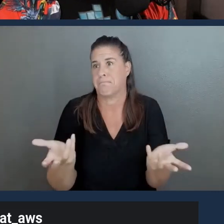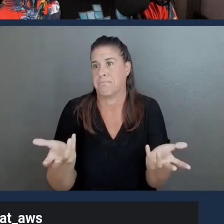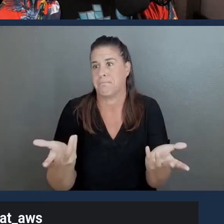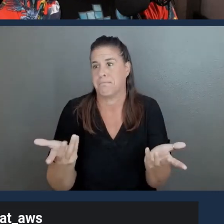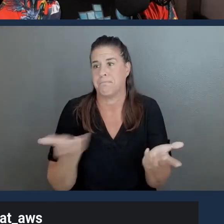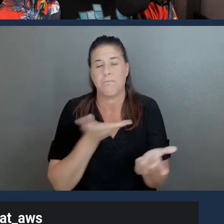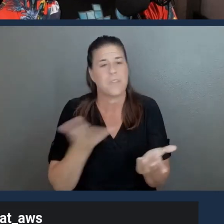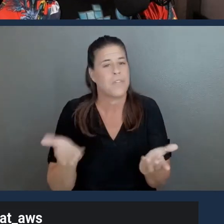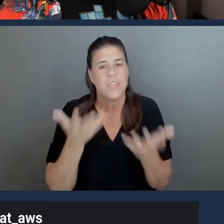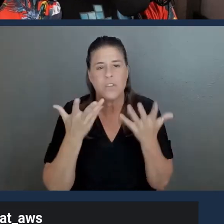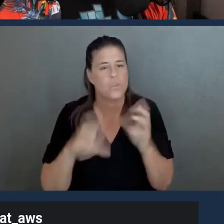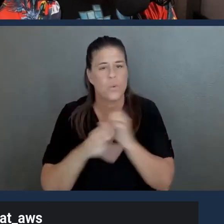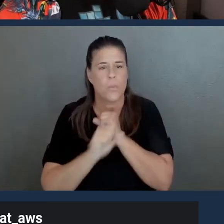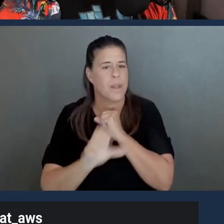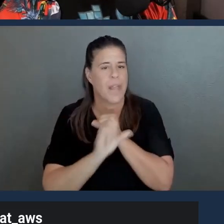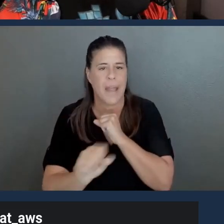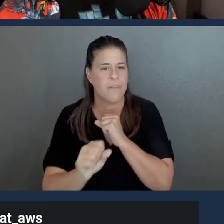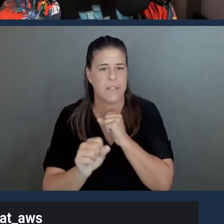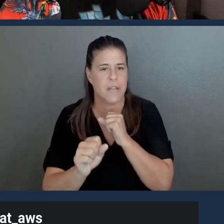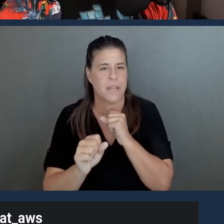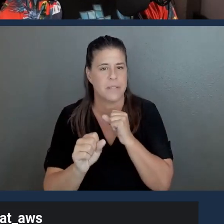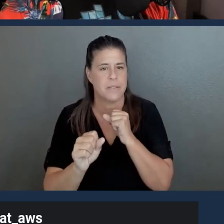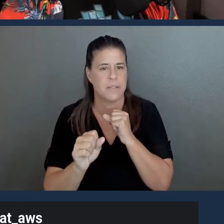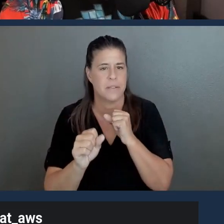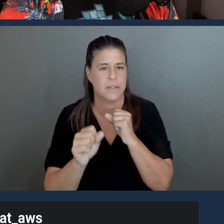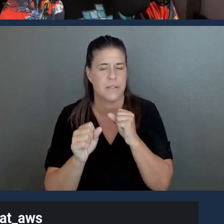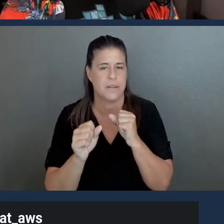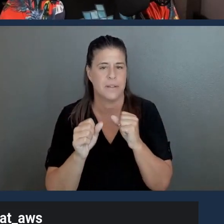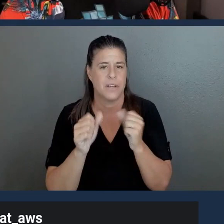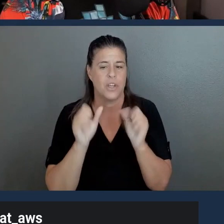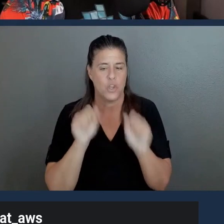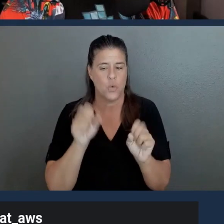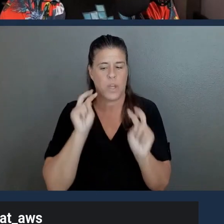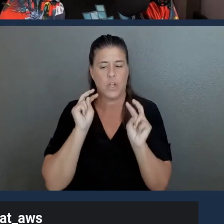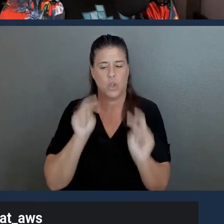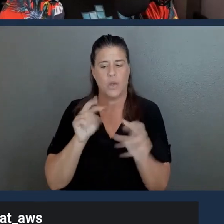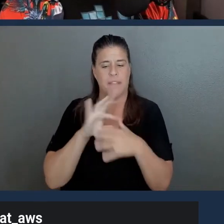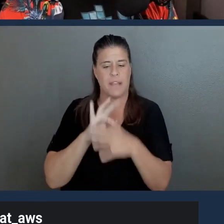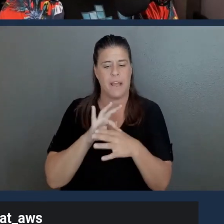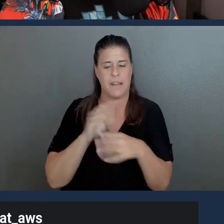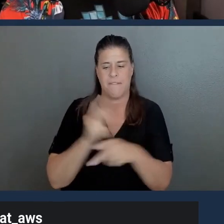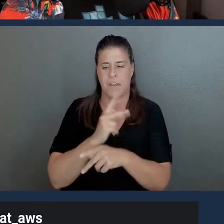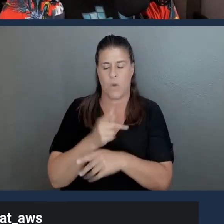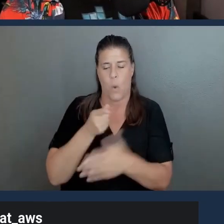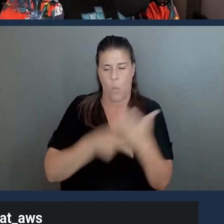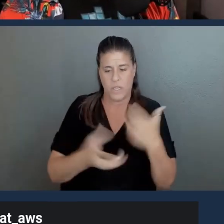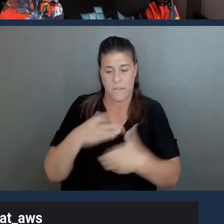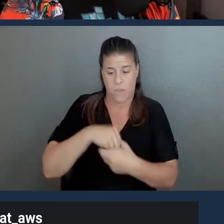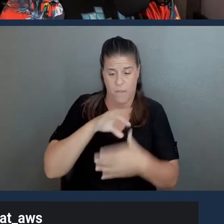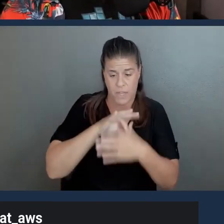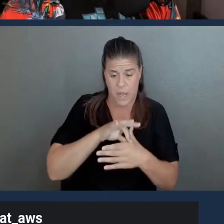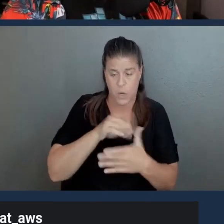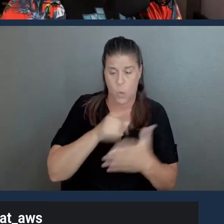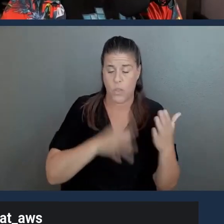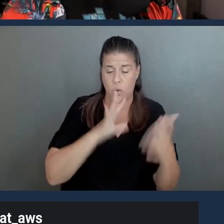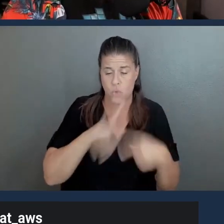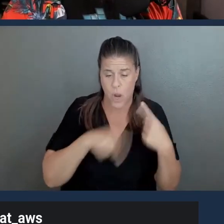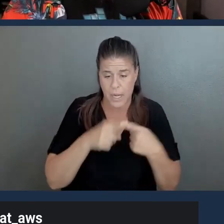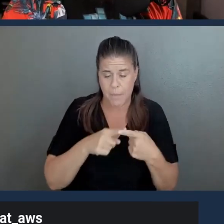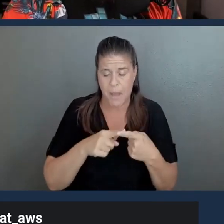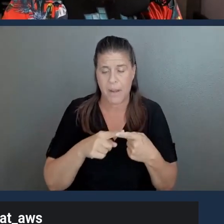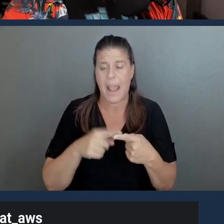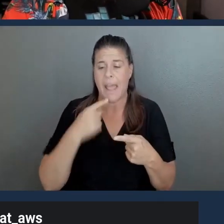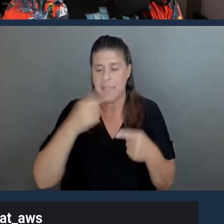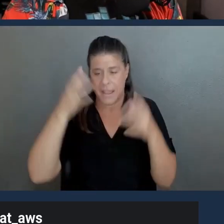things you don't want to advertise up against it. There's ways you can look at the content, find out what's in the content, what's being spoken about, and then make